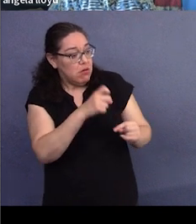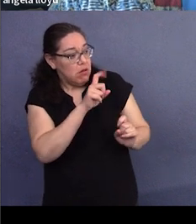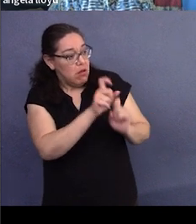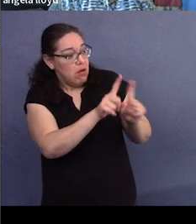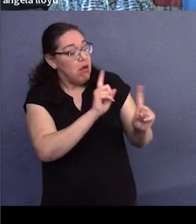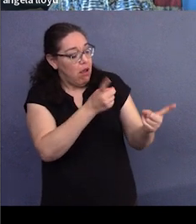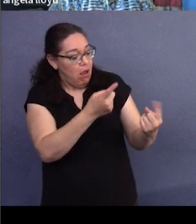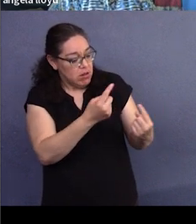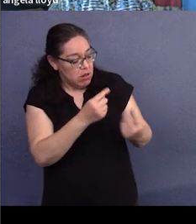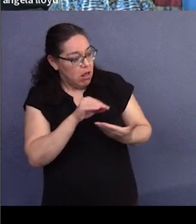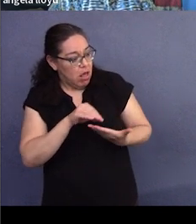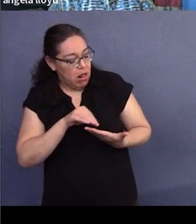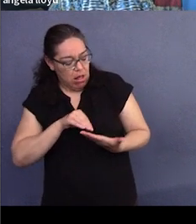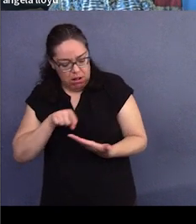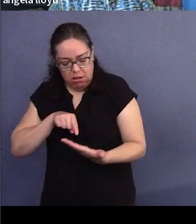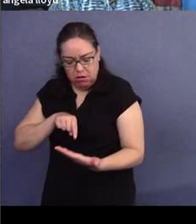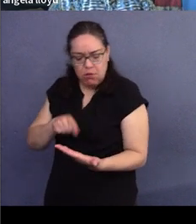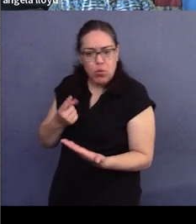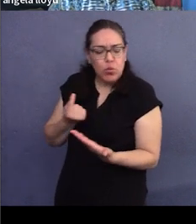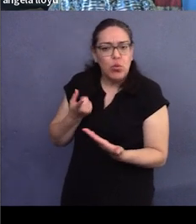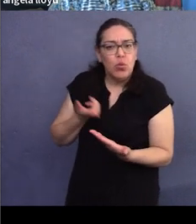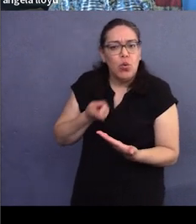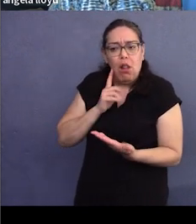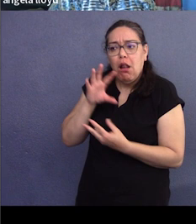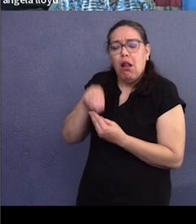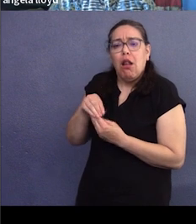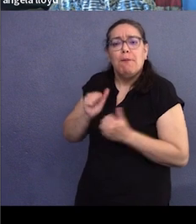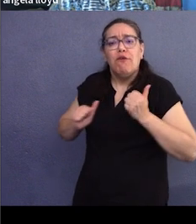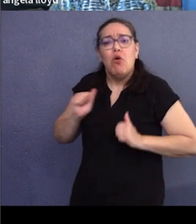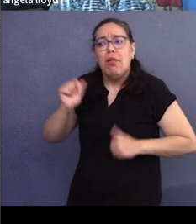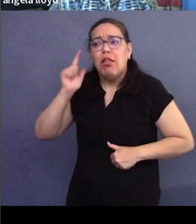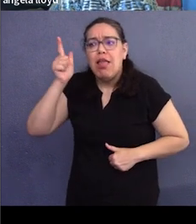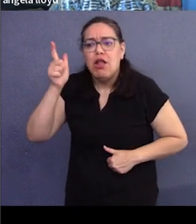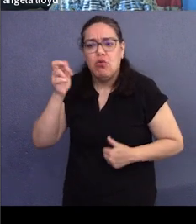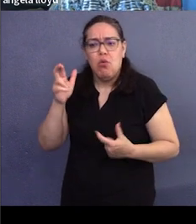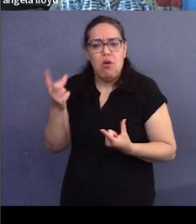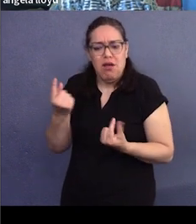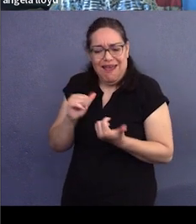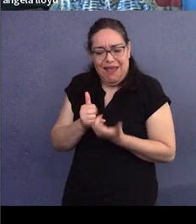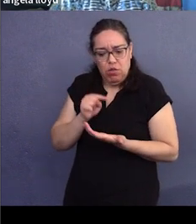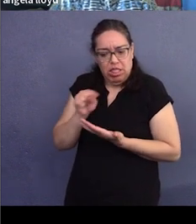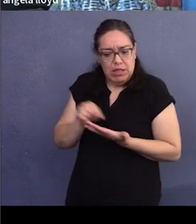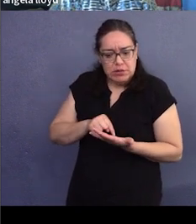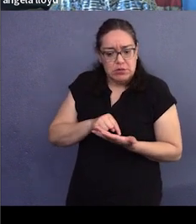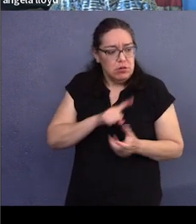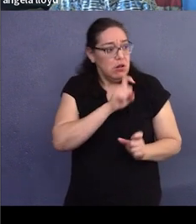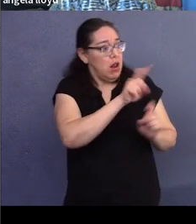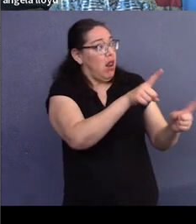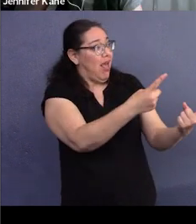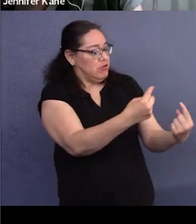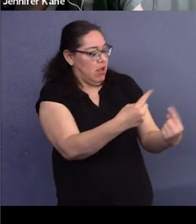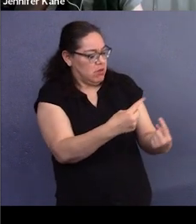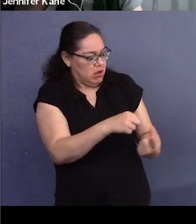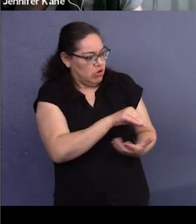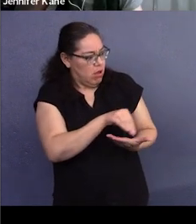performance down the road, or how is that involved in the project that you're doing? How does it inform the project?